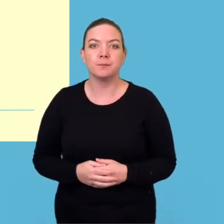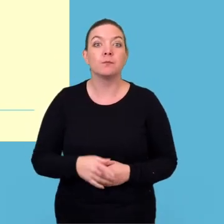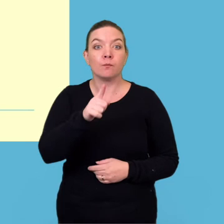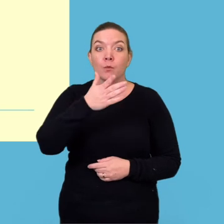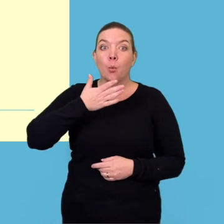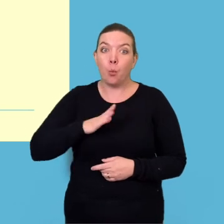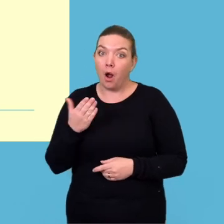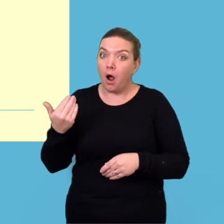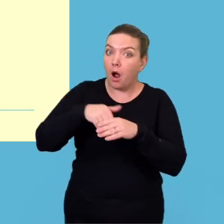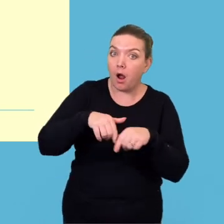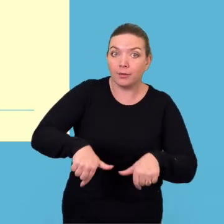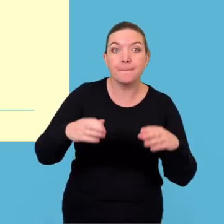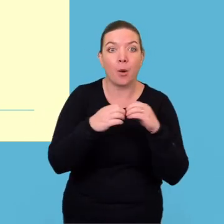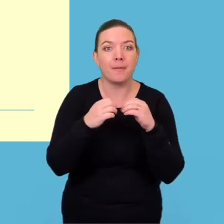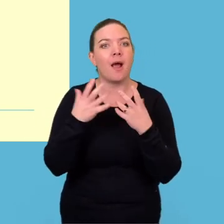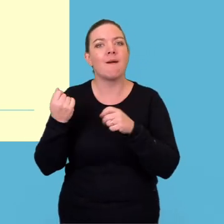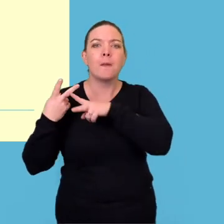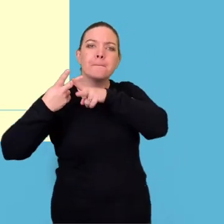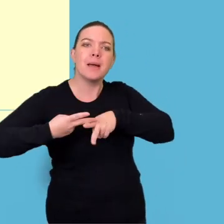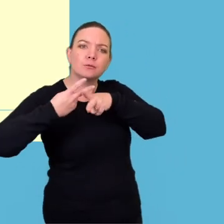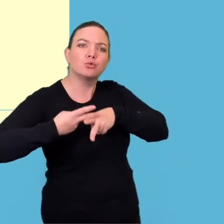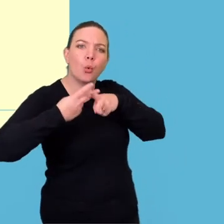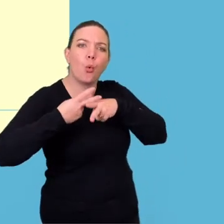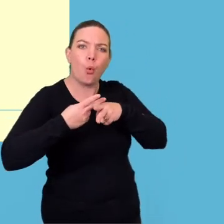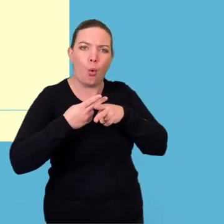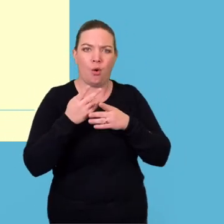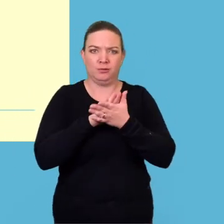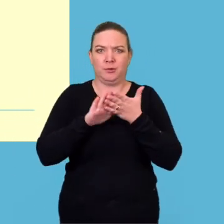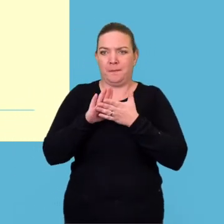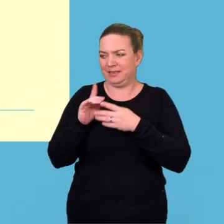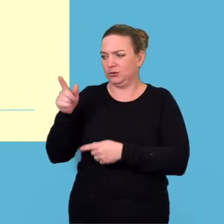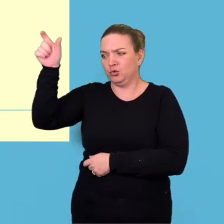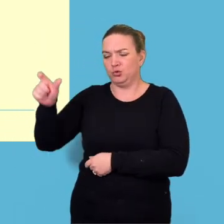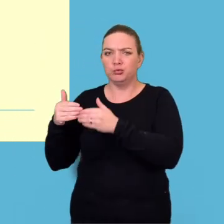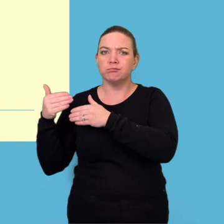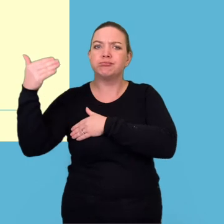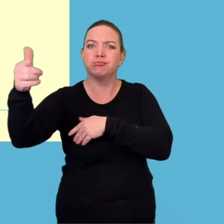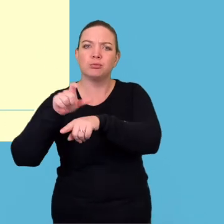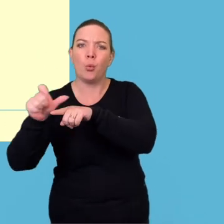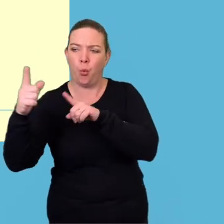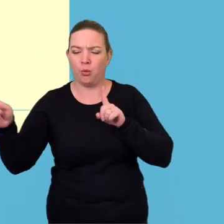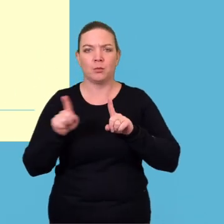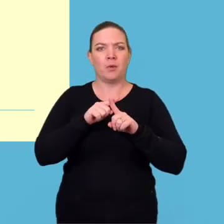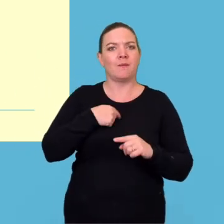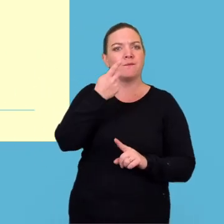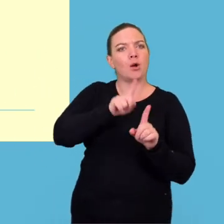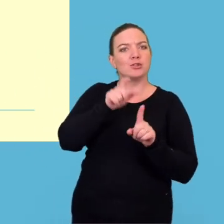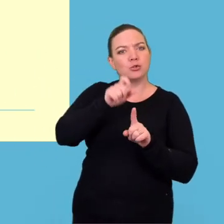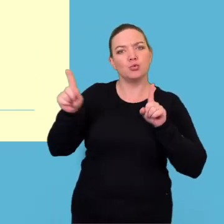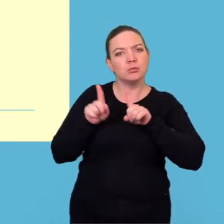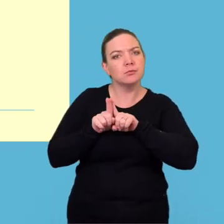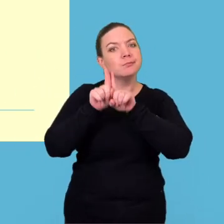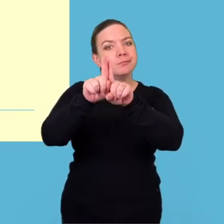come to study here at Birkbeck, we run a mentoring scheme which pairs up first year students with a student who is further along into their